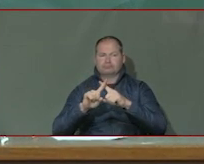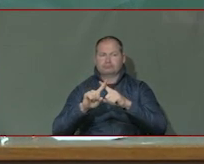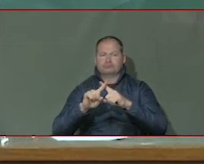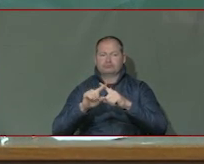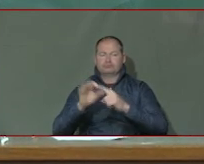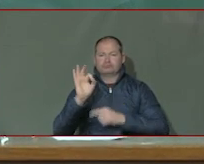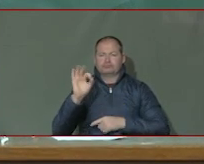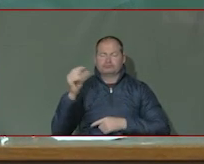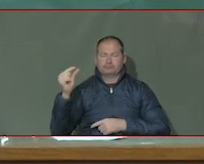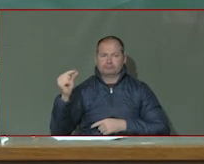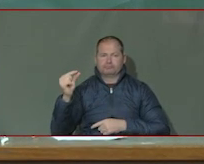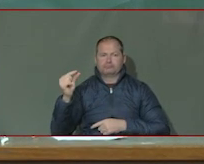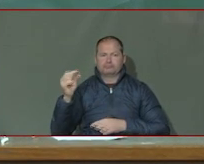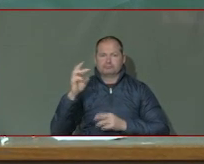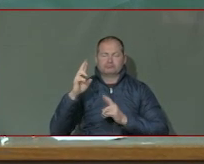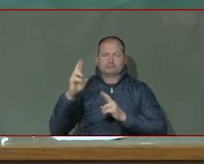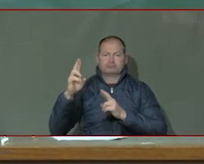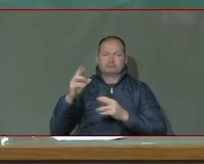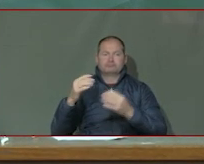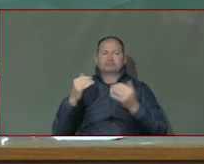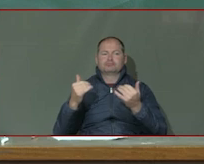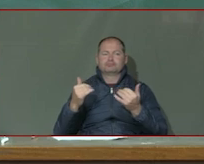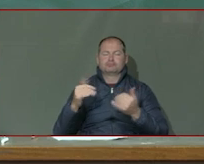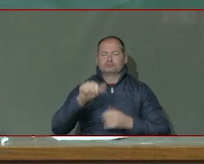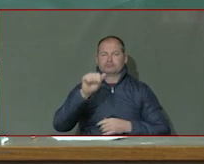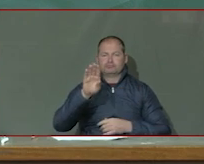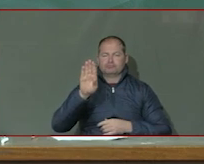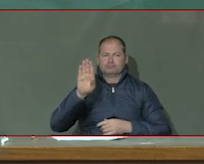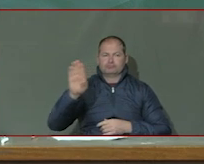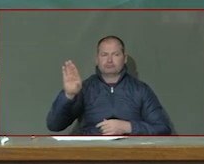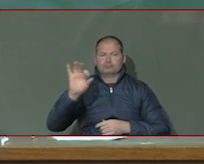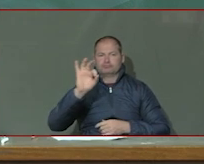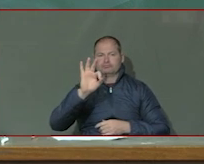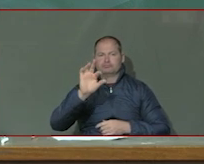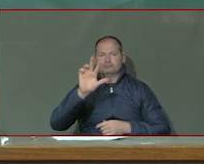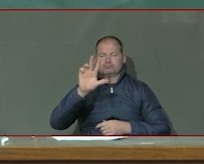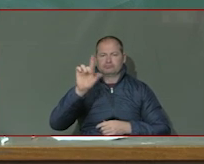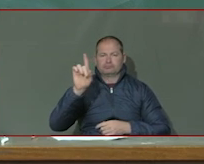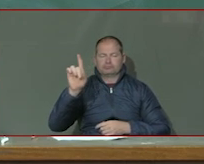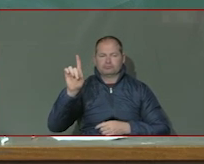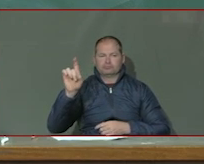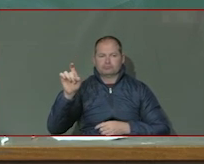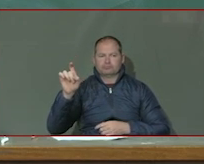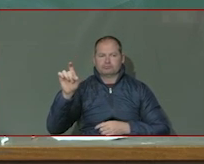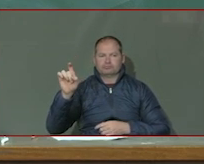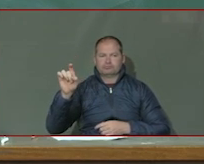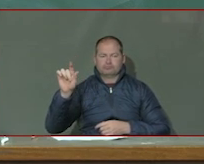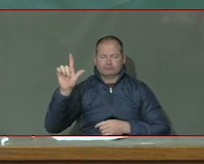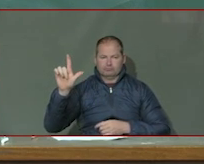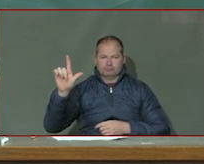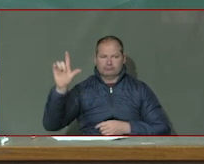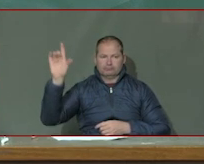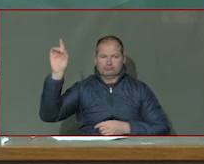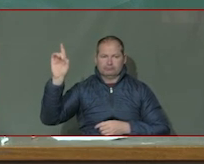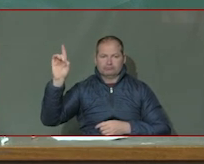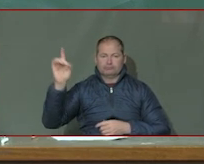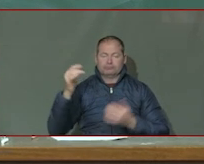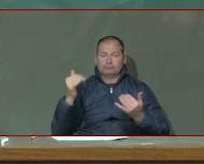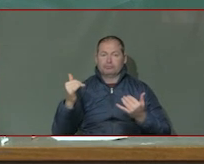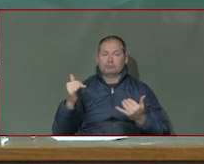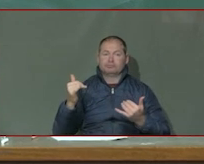respectively. The angle of inclination of AB is equal to 81,87 degrees. Calculate the gradient of